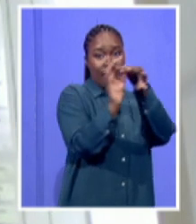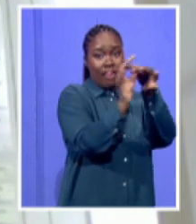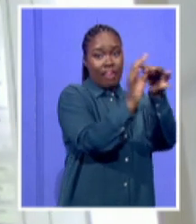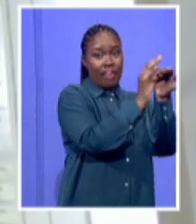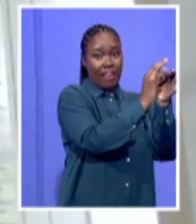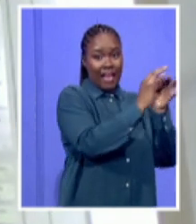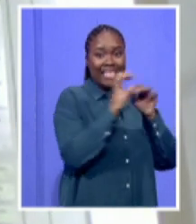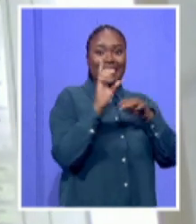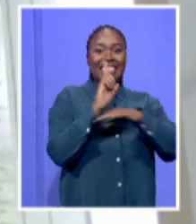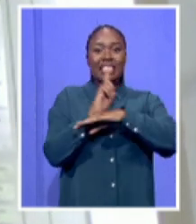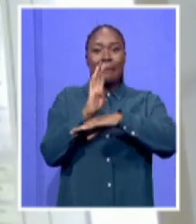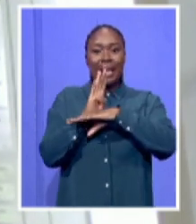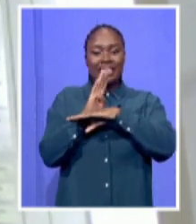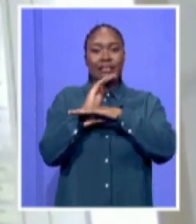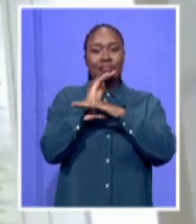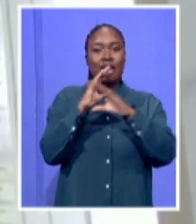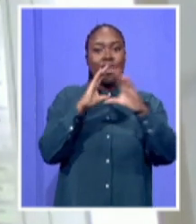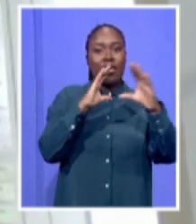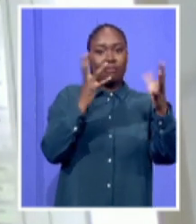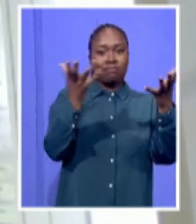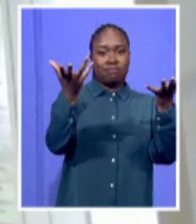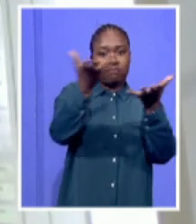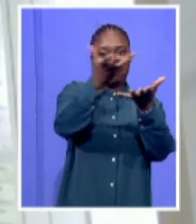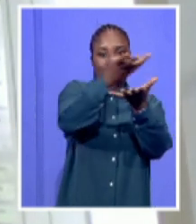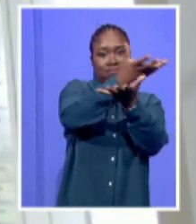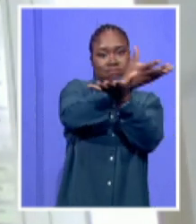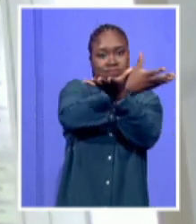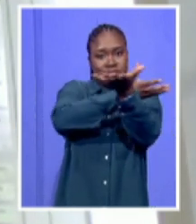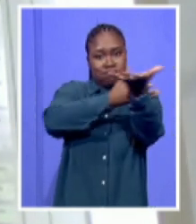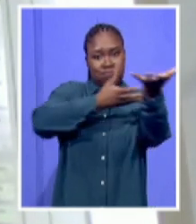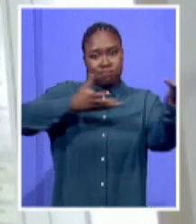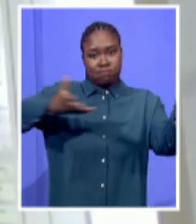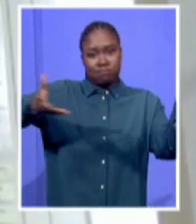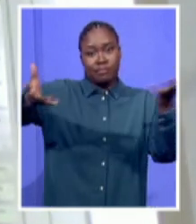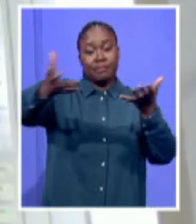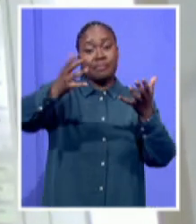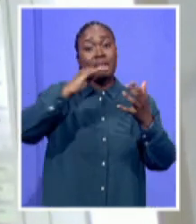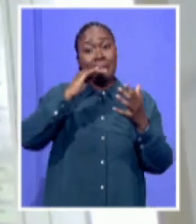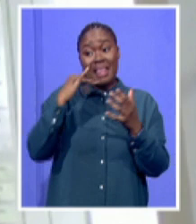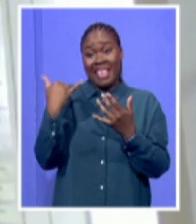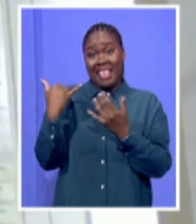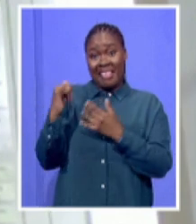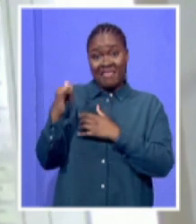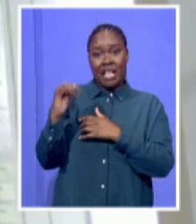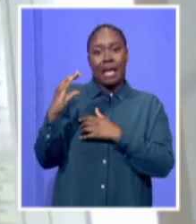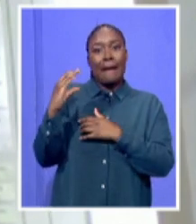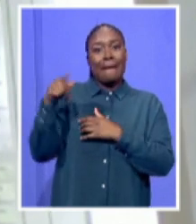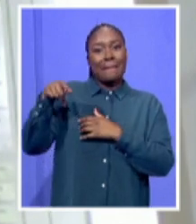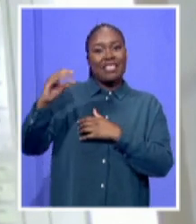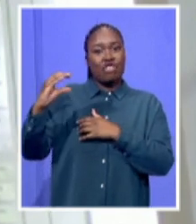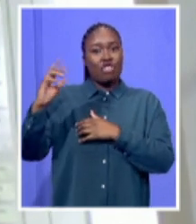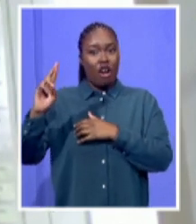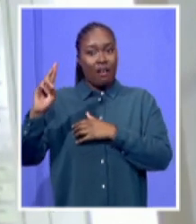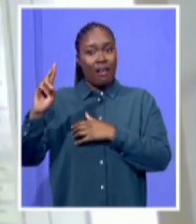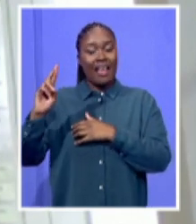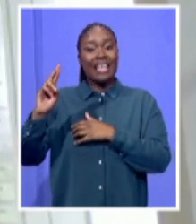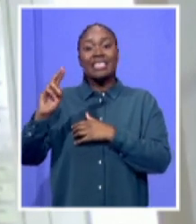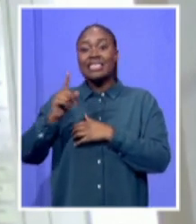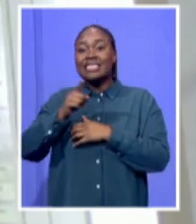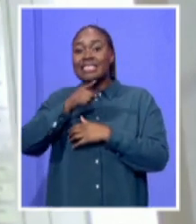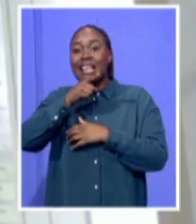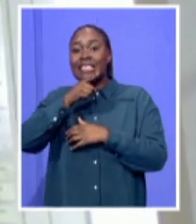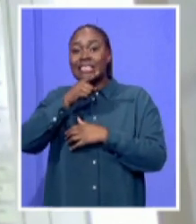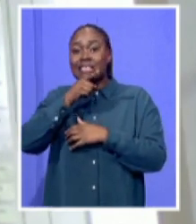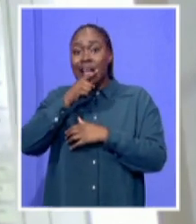are monitoring samples of all the tests that are tested positive in the PCR tests of all the laboratories, and they are also